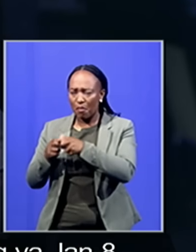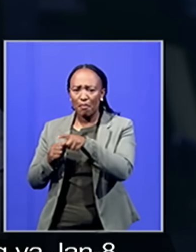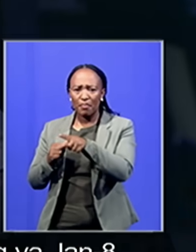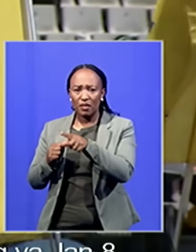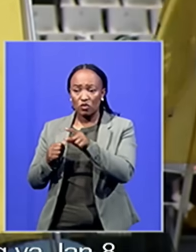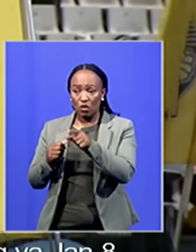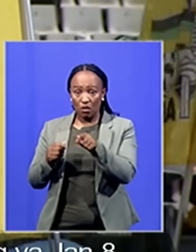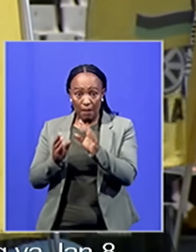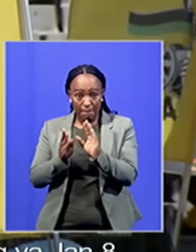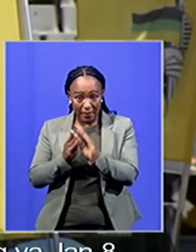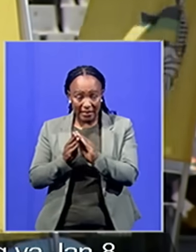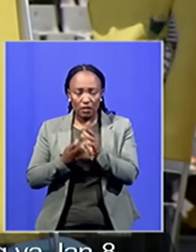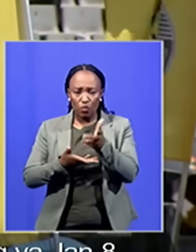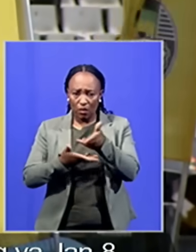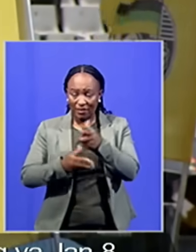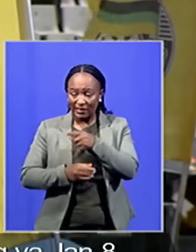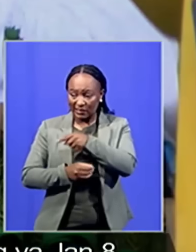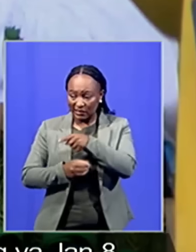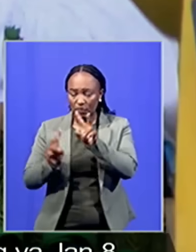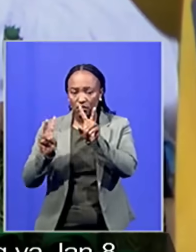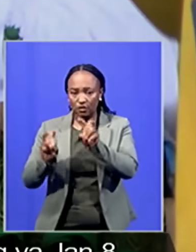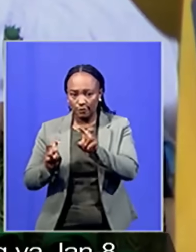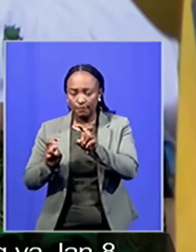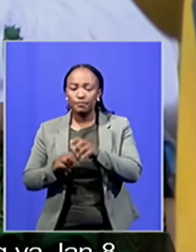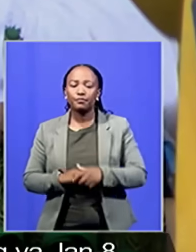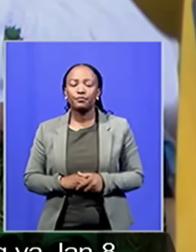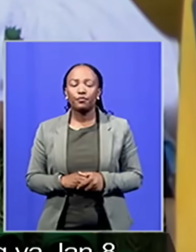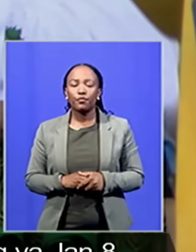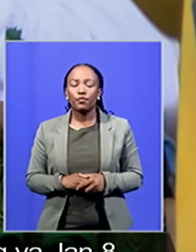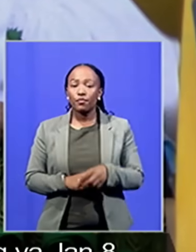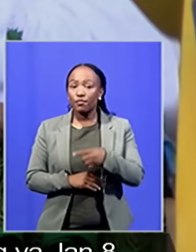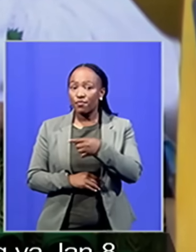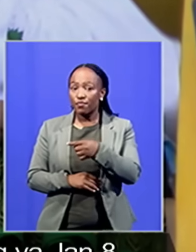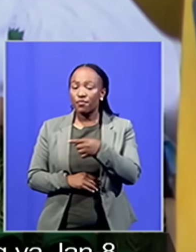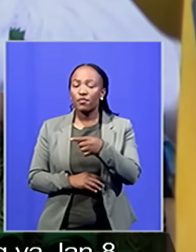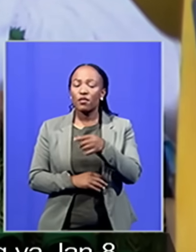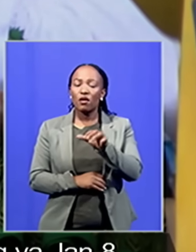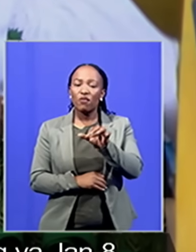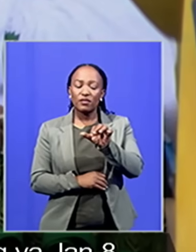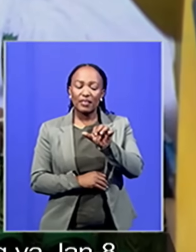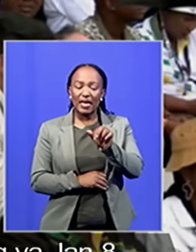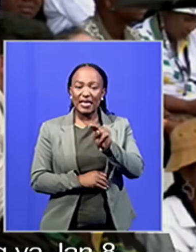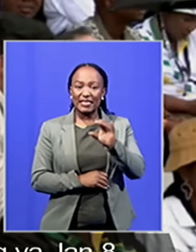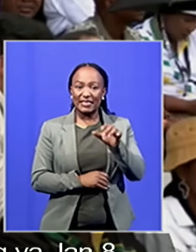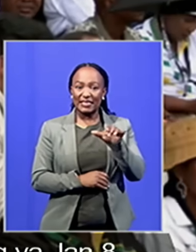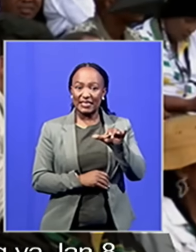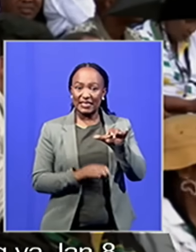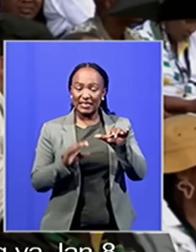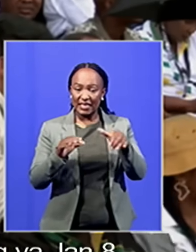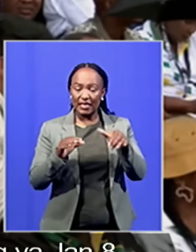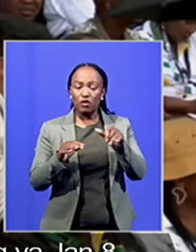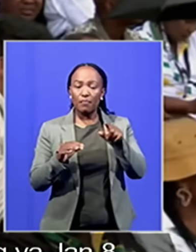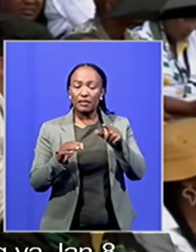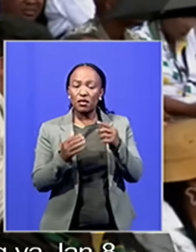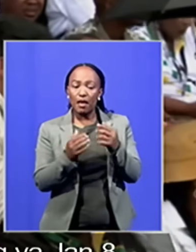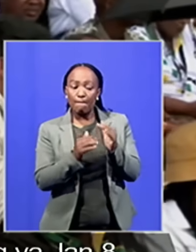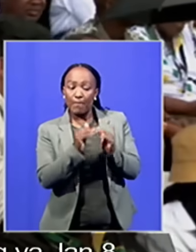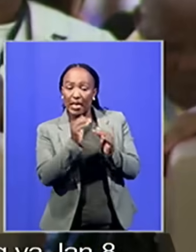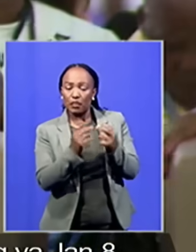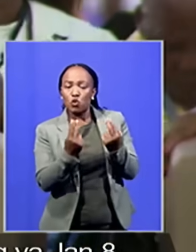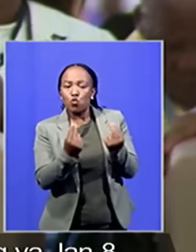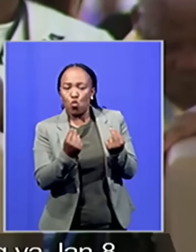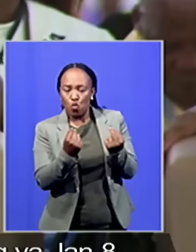to address. Setsebi sa ditaba tsa dipolitiki se dumela hore ANC e lokela ho nkella ntlha ya ntjhafatso hlohong. What we see